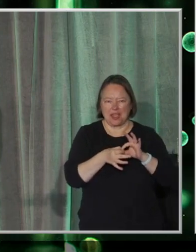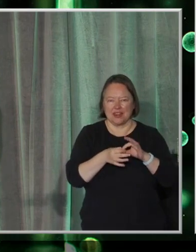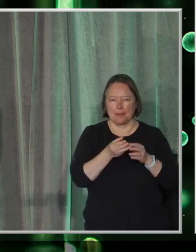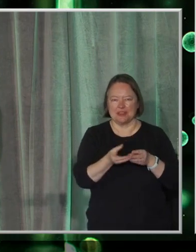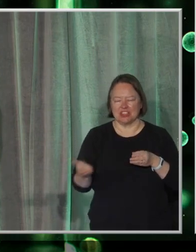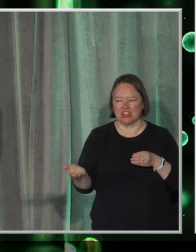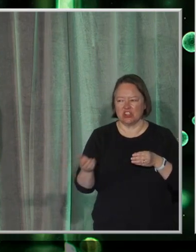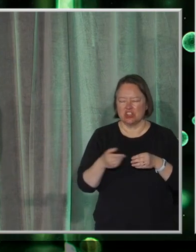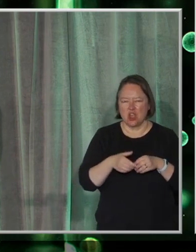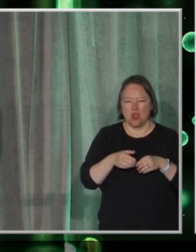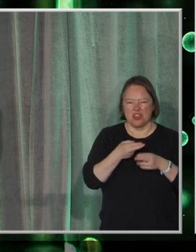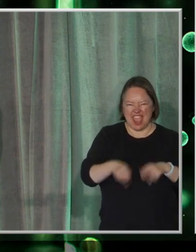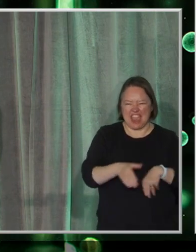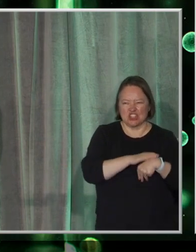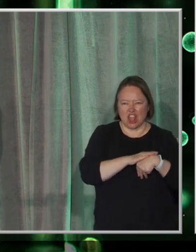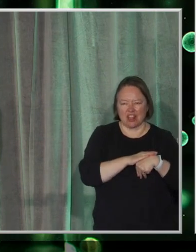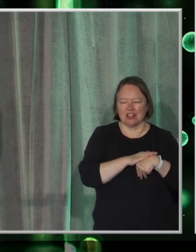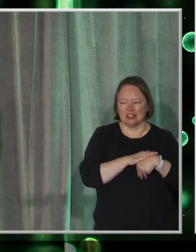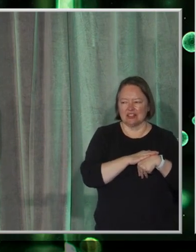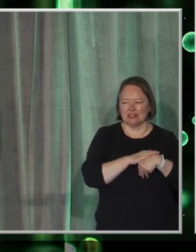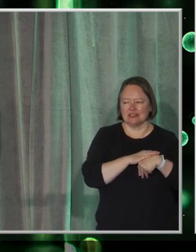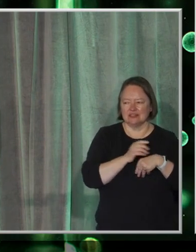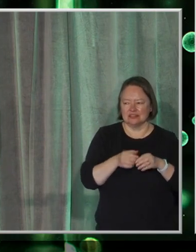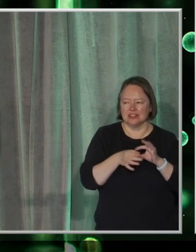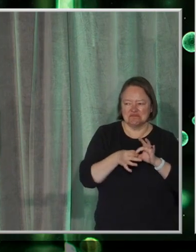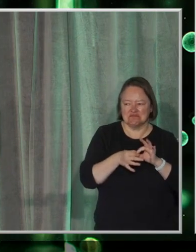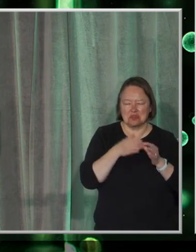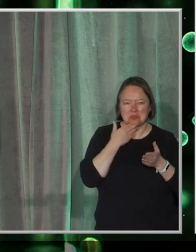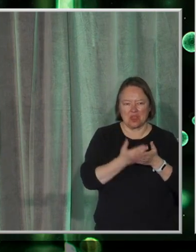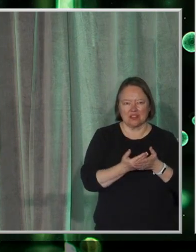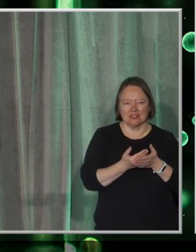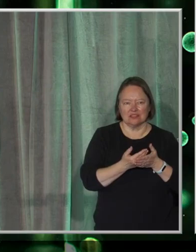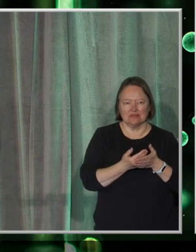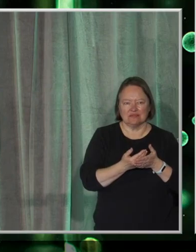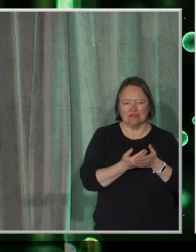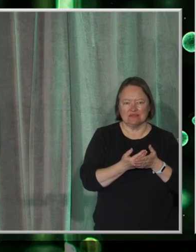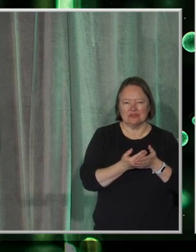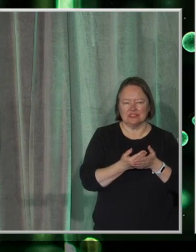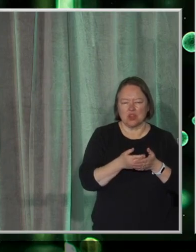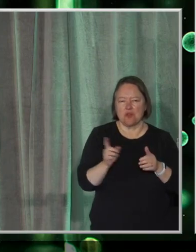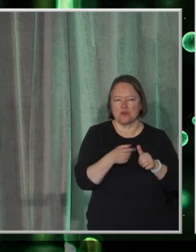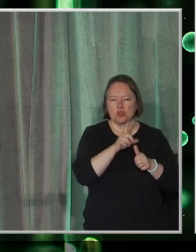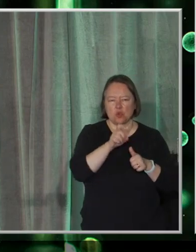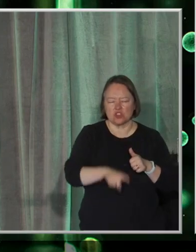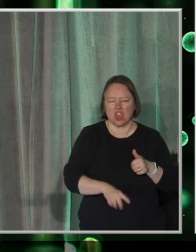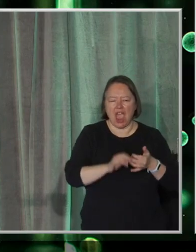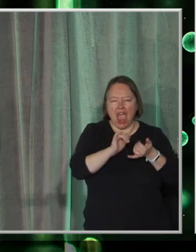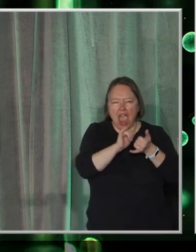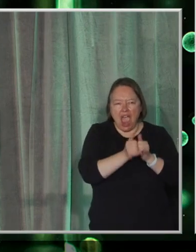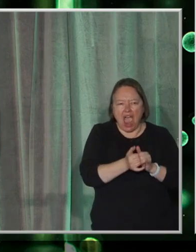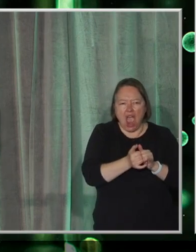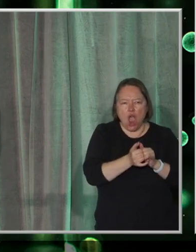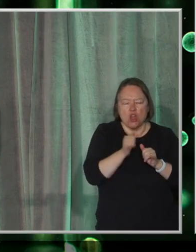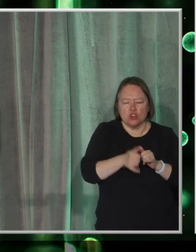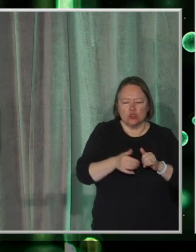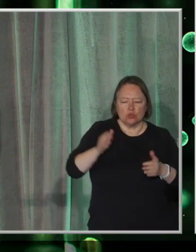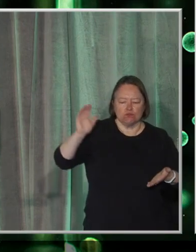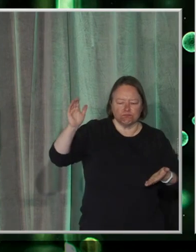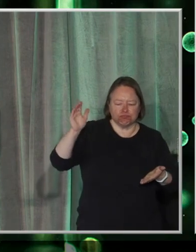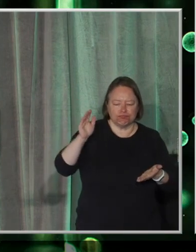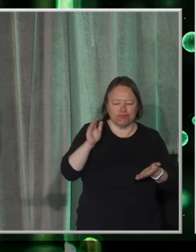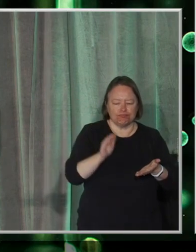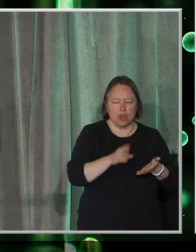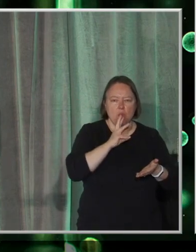you have eggshell, you know, which doesn't bind well. Yeah. So the first question is how you bring down